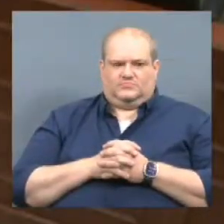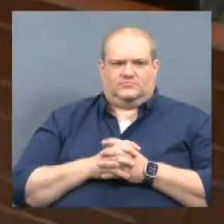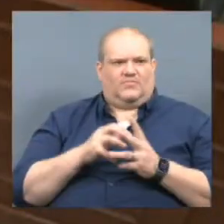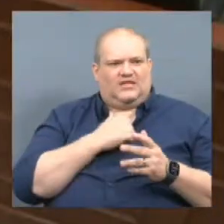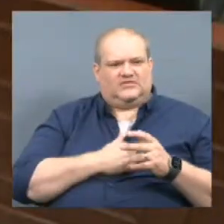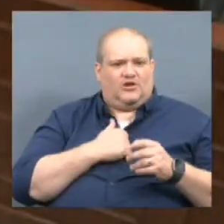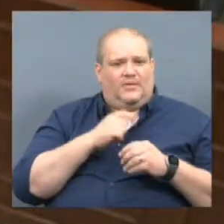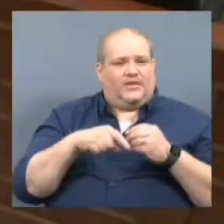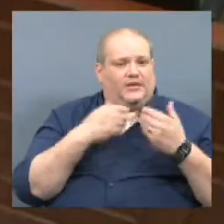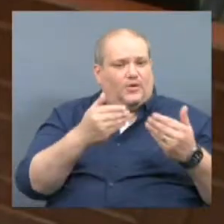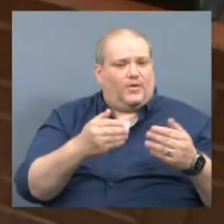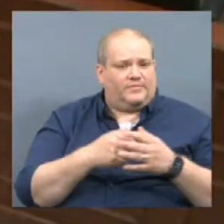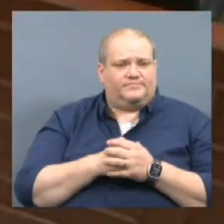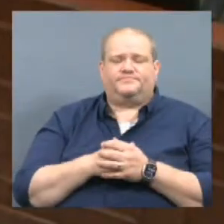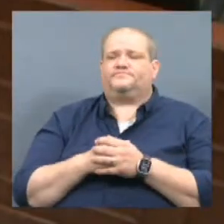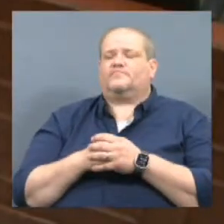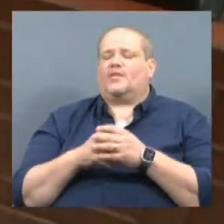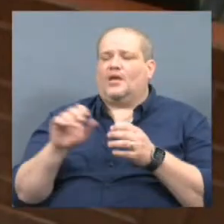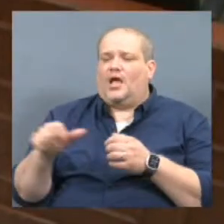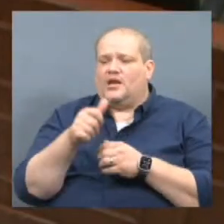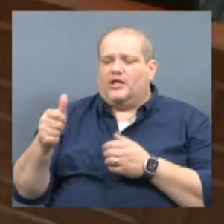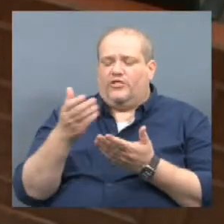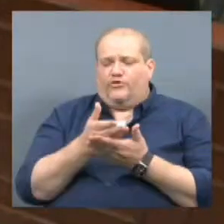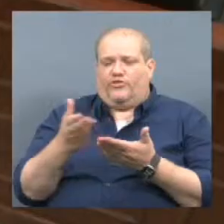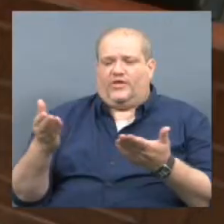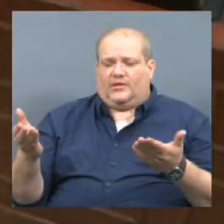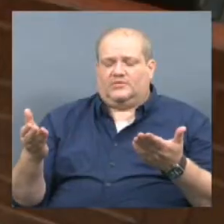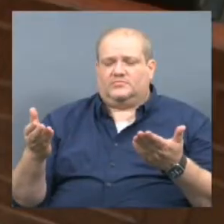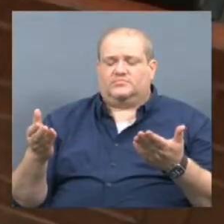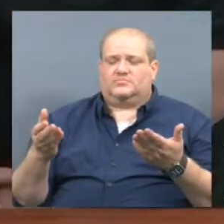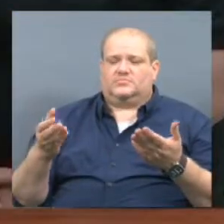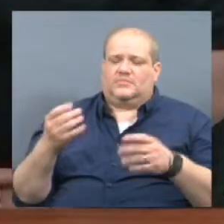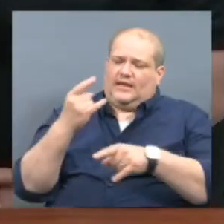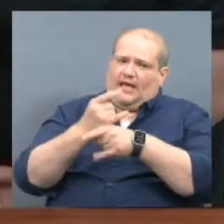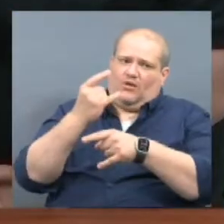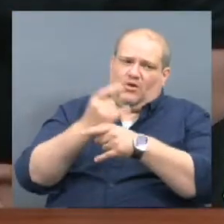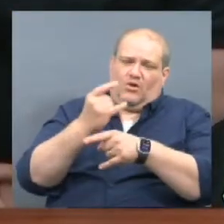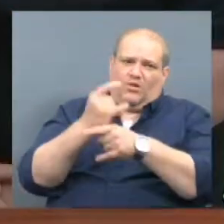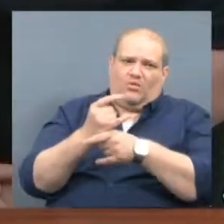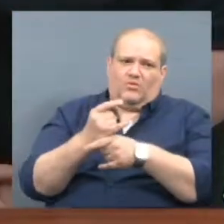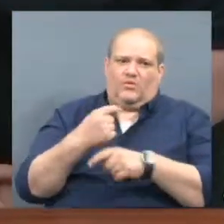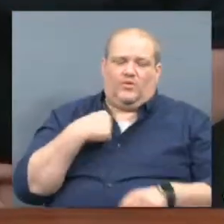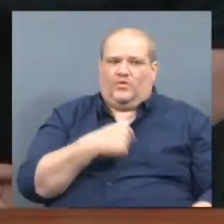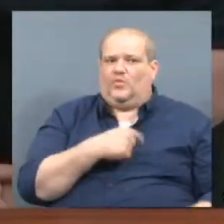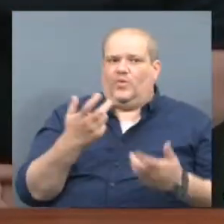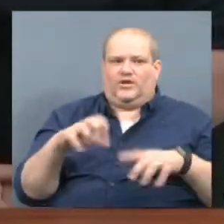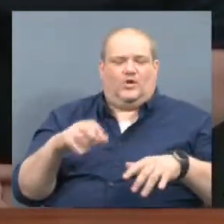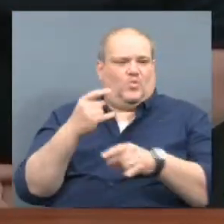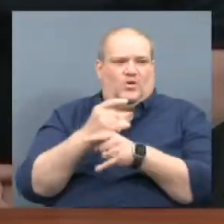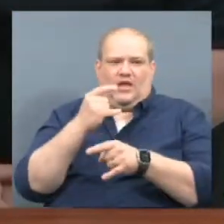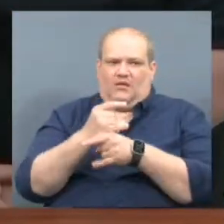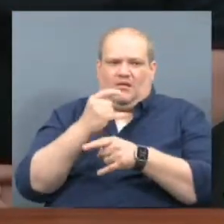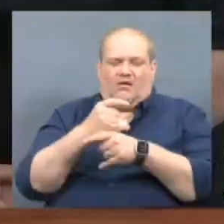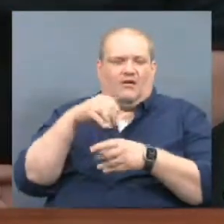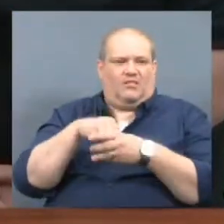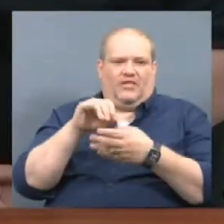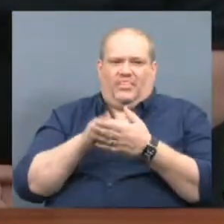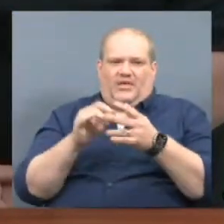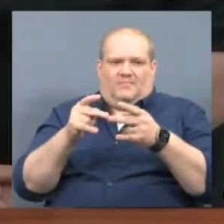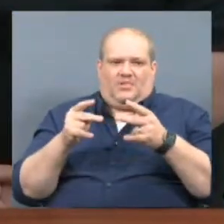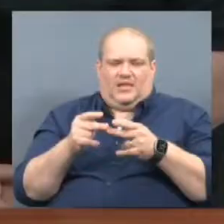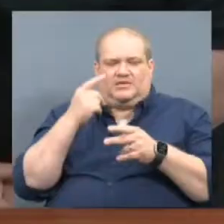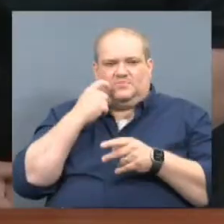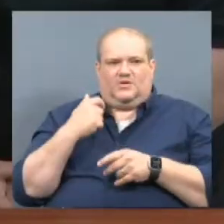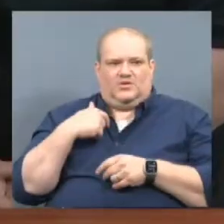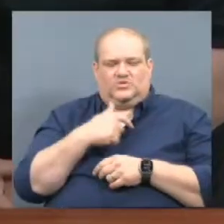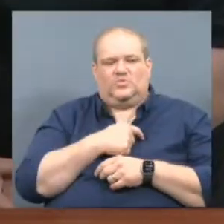Sorry about that, madam. Please You're fine. continue. Another thing is alcohol. We don't want alcohol in this place because